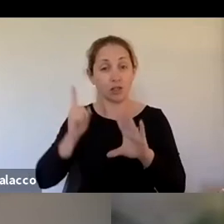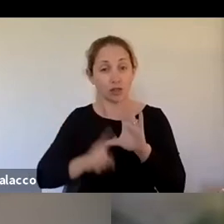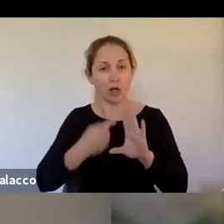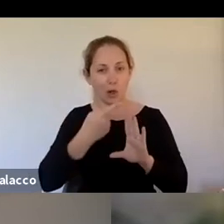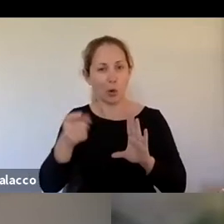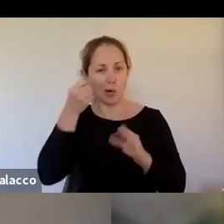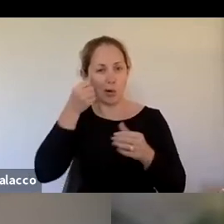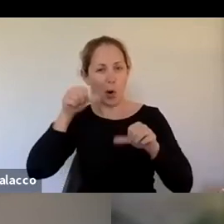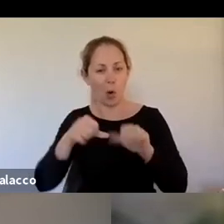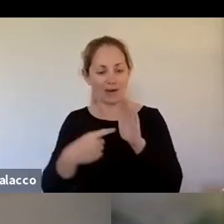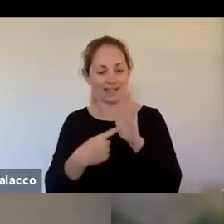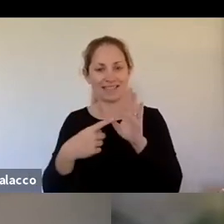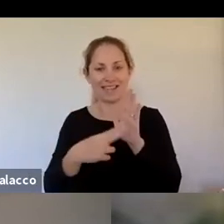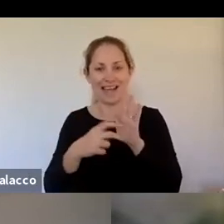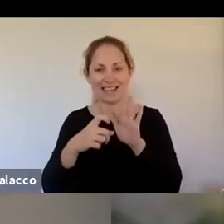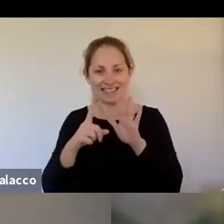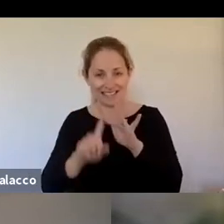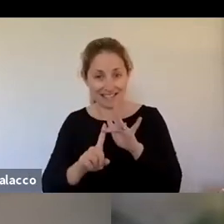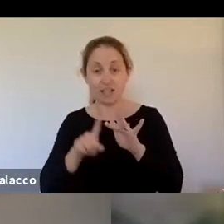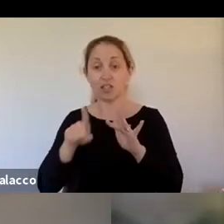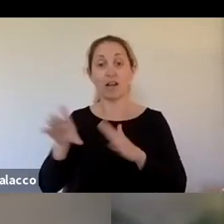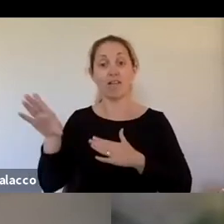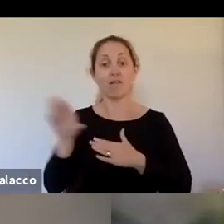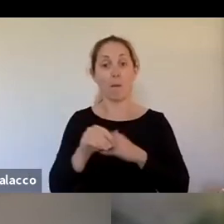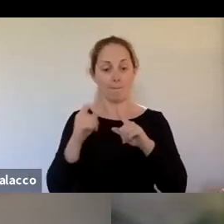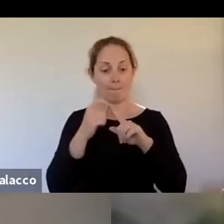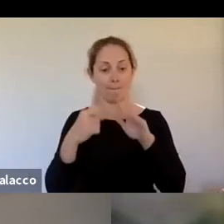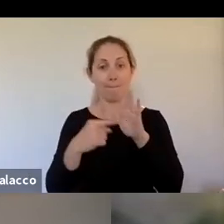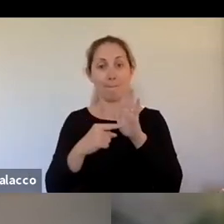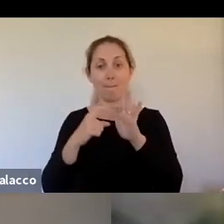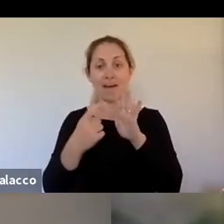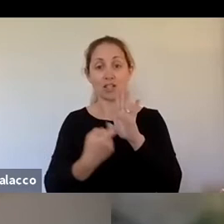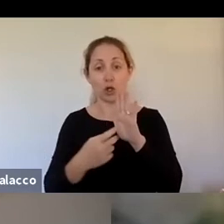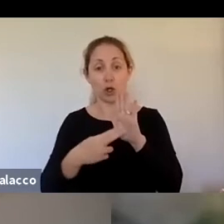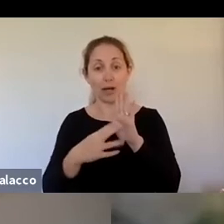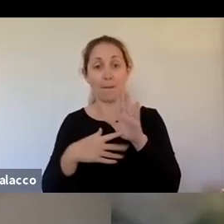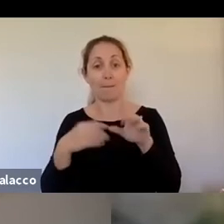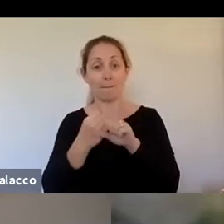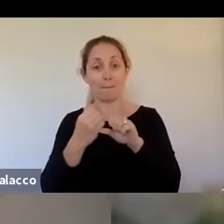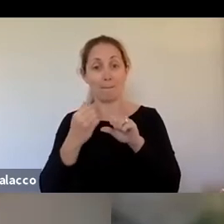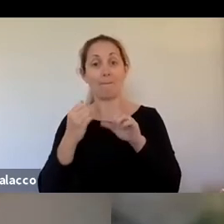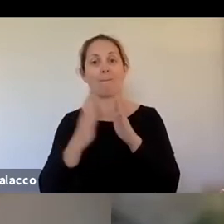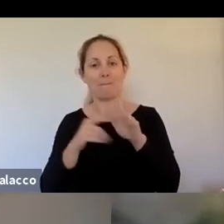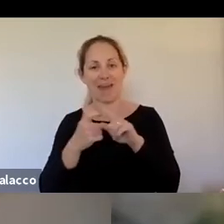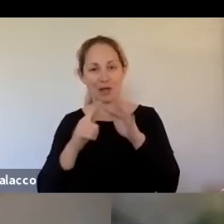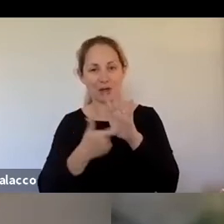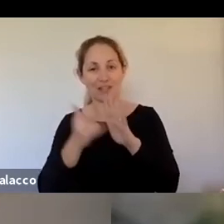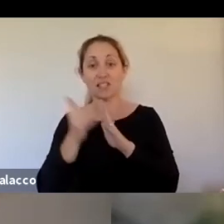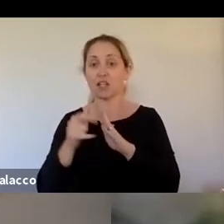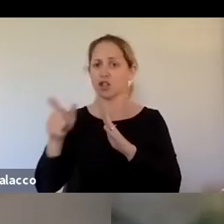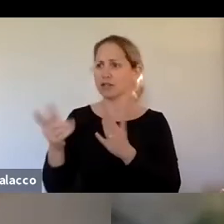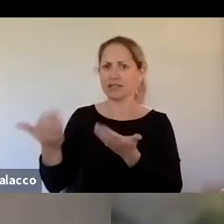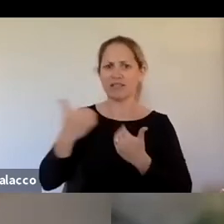Williams, Managing Director of Patternmakers. Tandi has been guiding us through the many, many insights that the